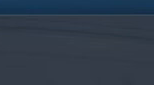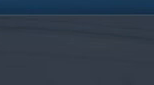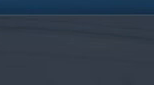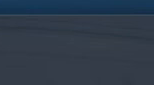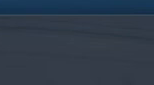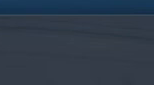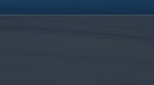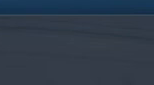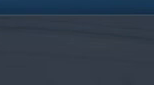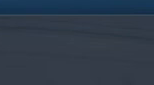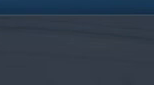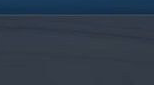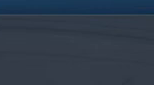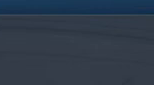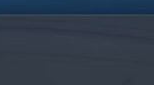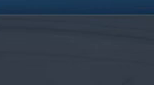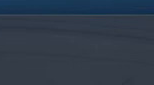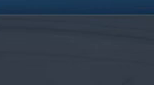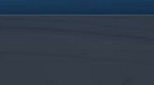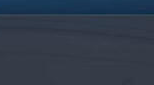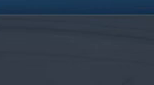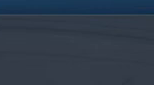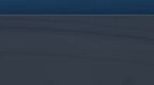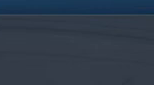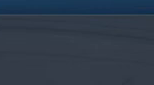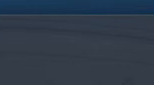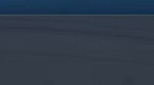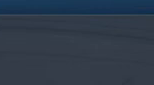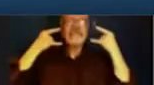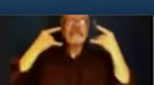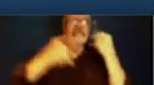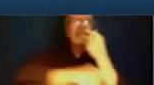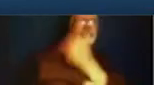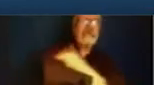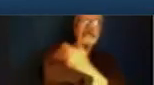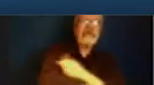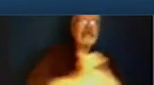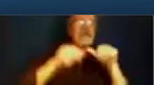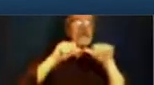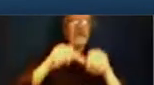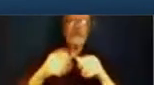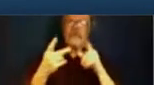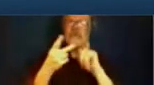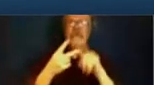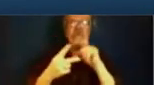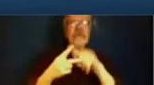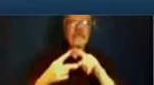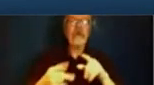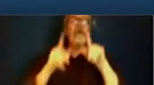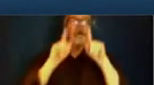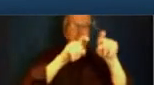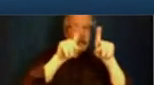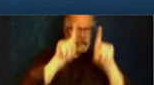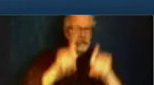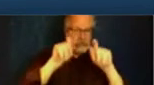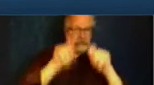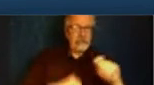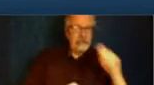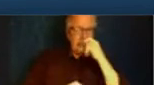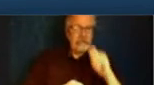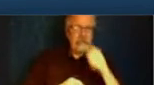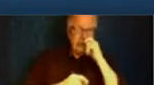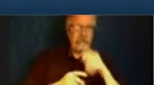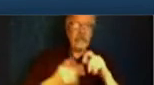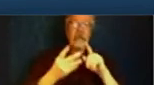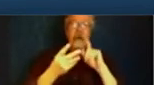more effective masking. We can improve our access to testing. We can get more people boosted, and all of those are things that